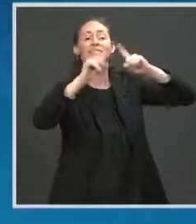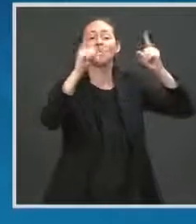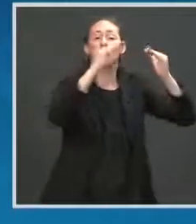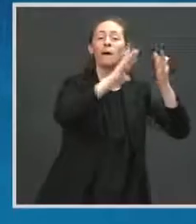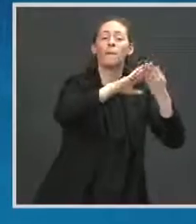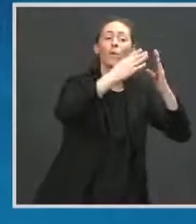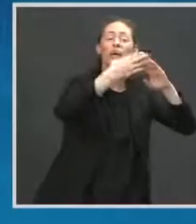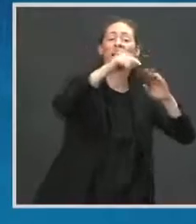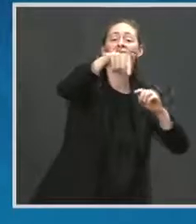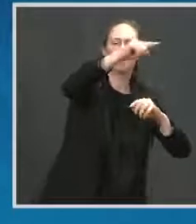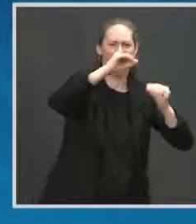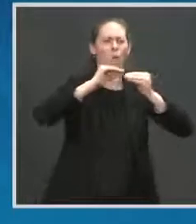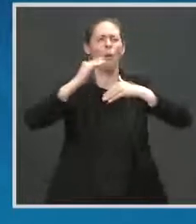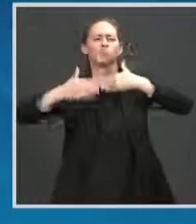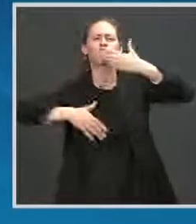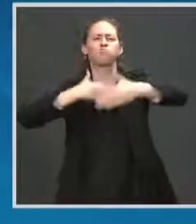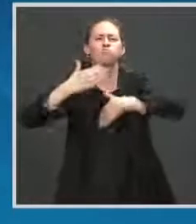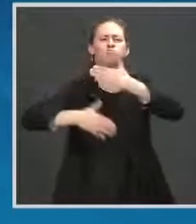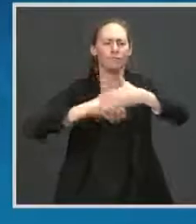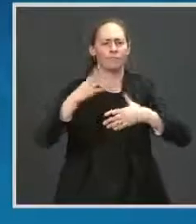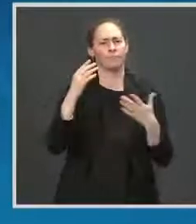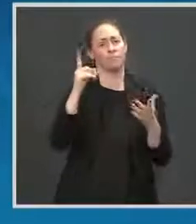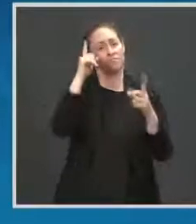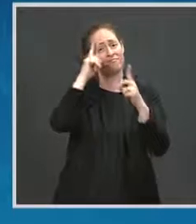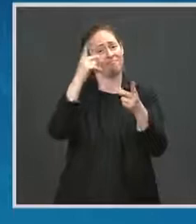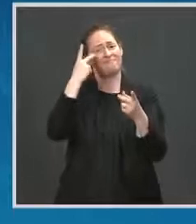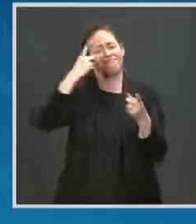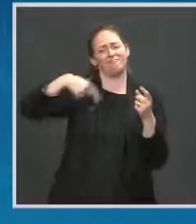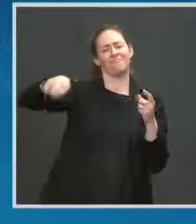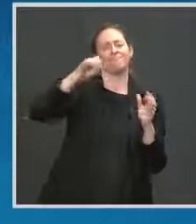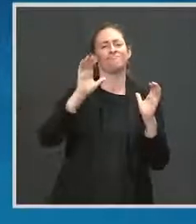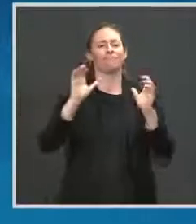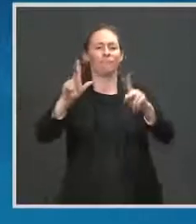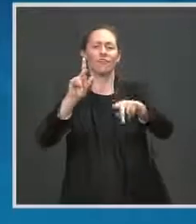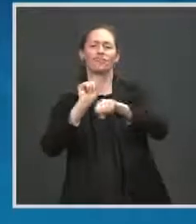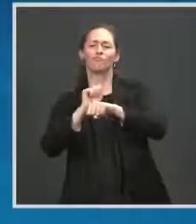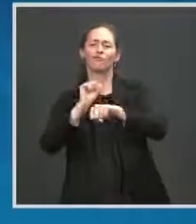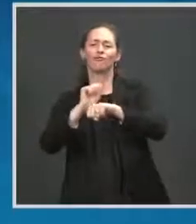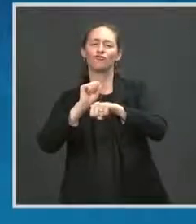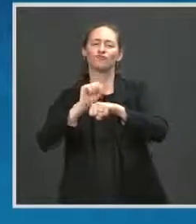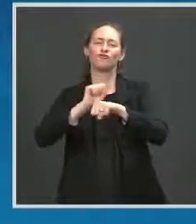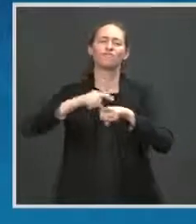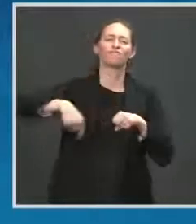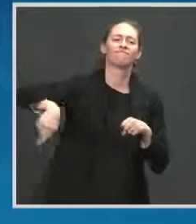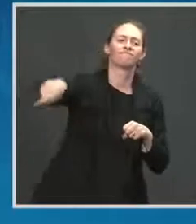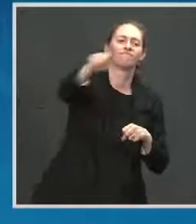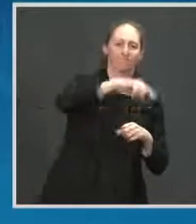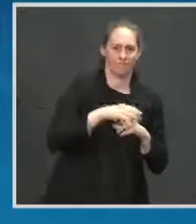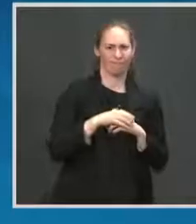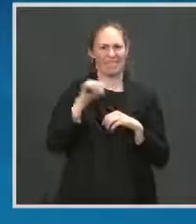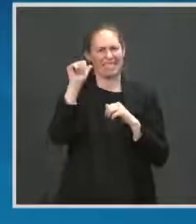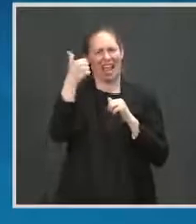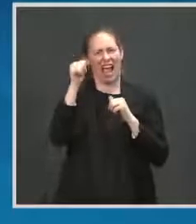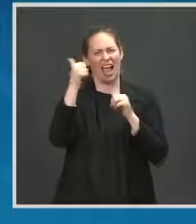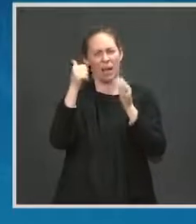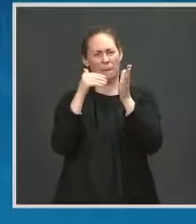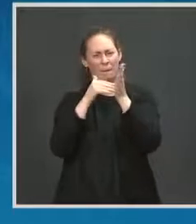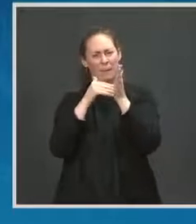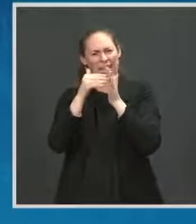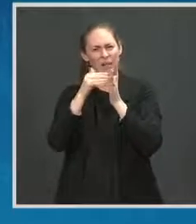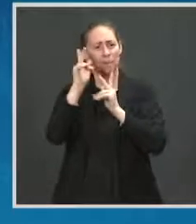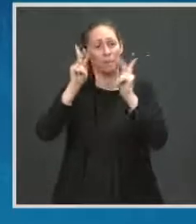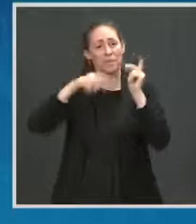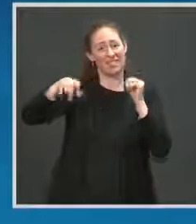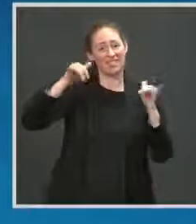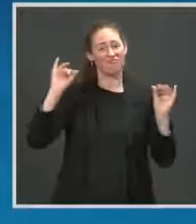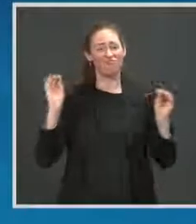nation back to work. You know, as nearly 10 million Americans remain unemployed,